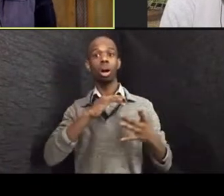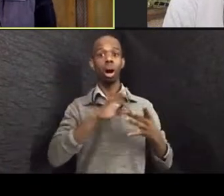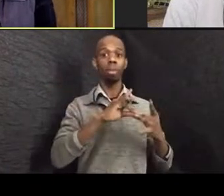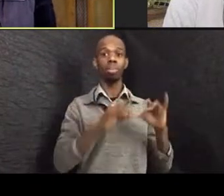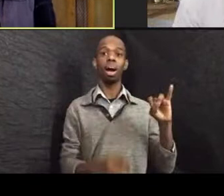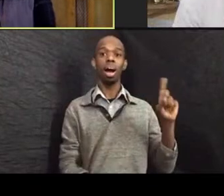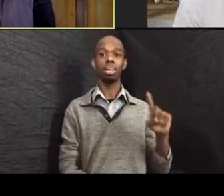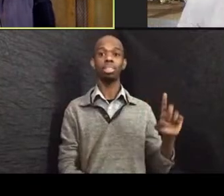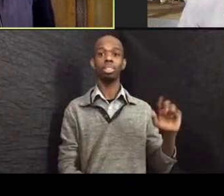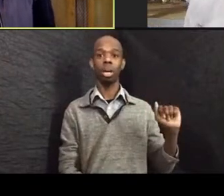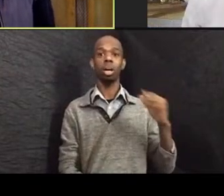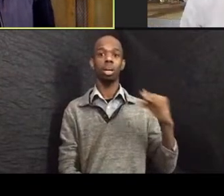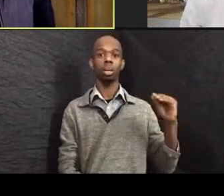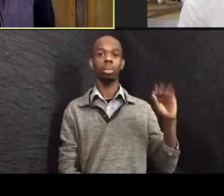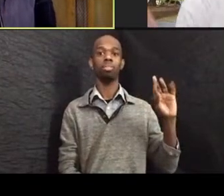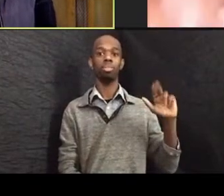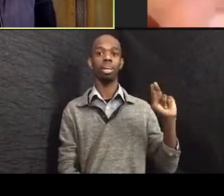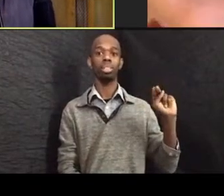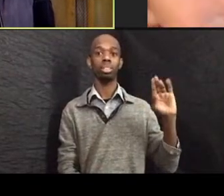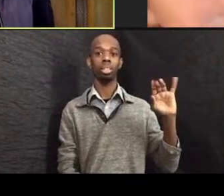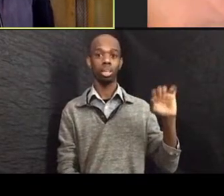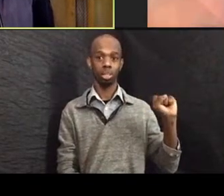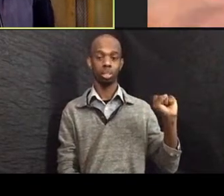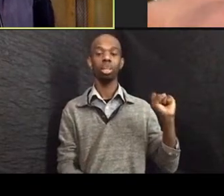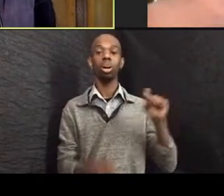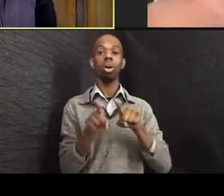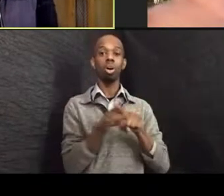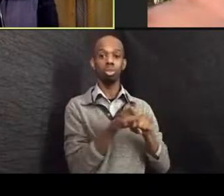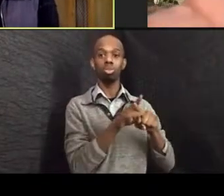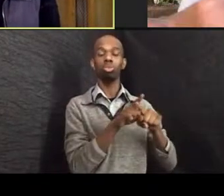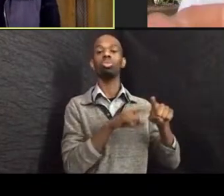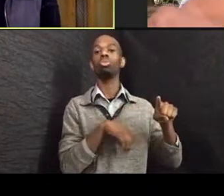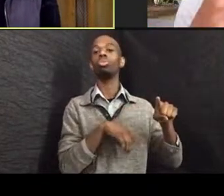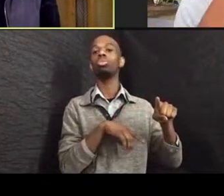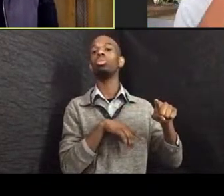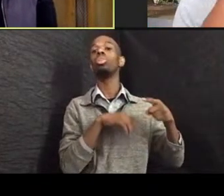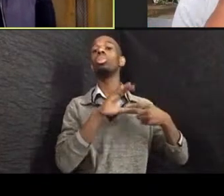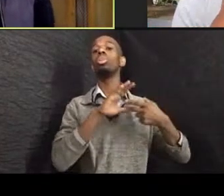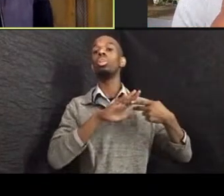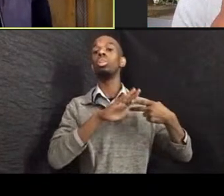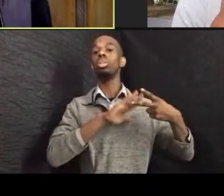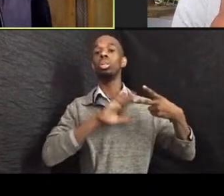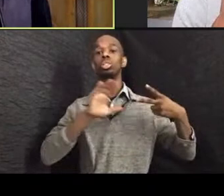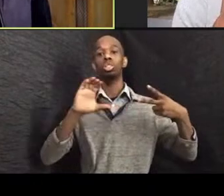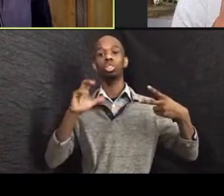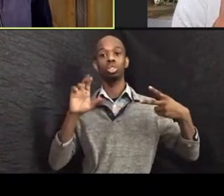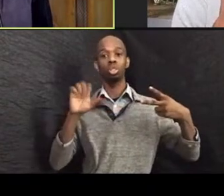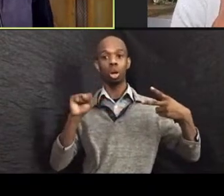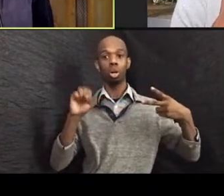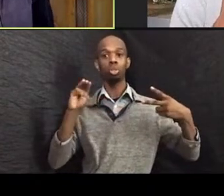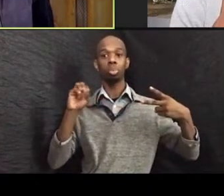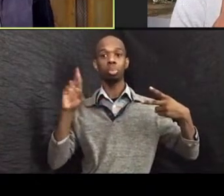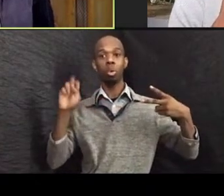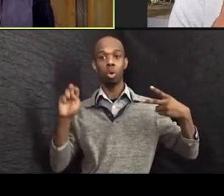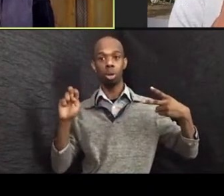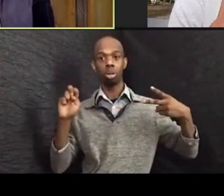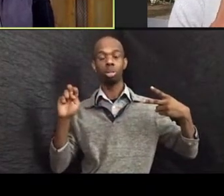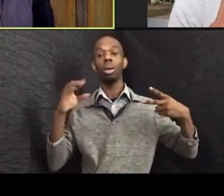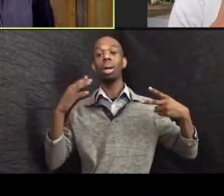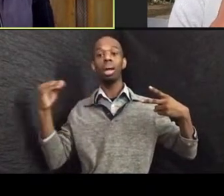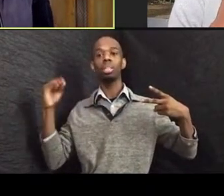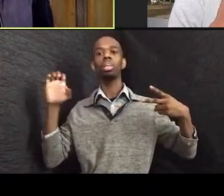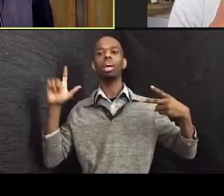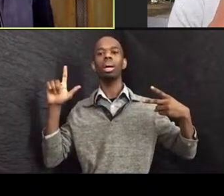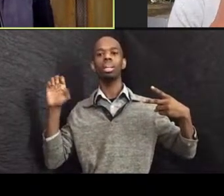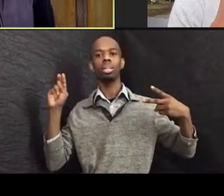Frances Redding, in addition to Charles Moore and Eleanor Jackson. I'm the daughter of